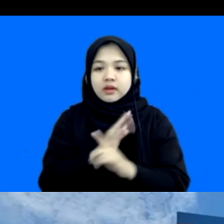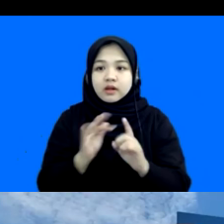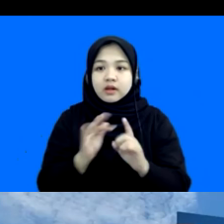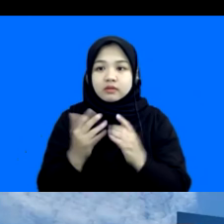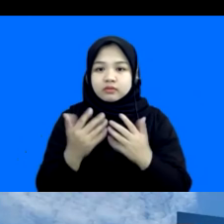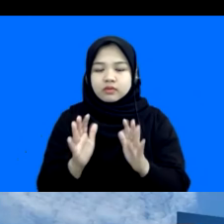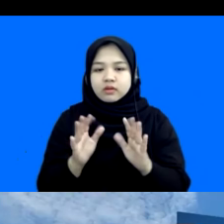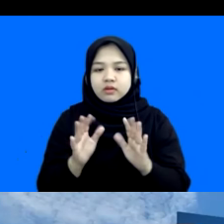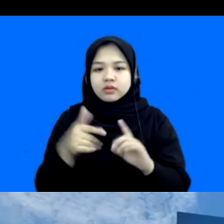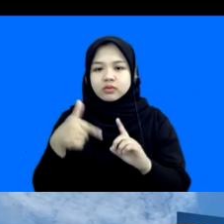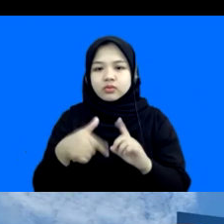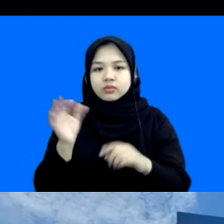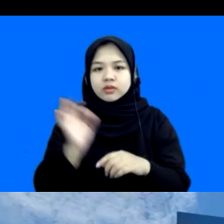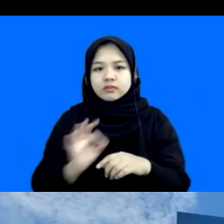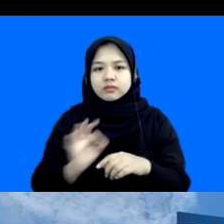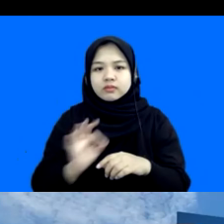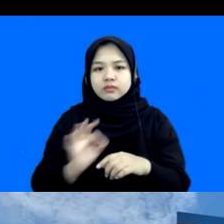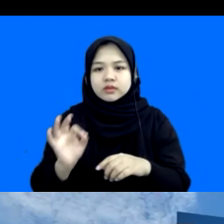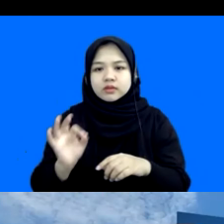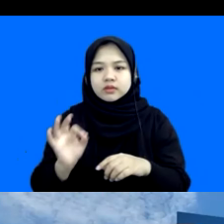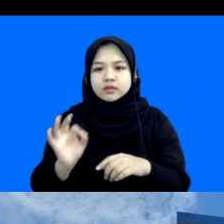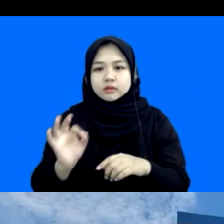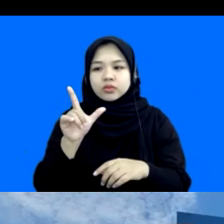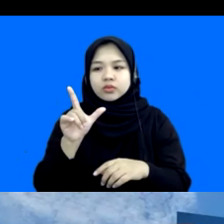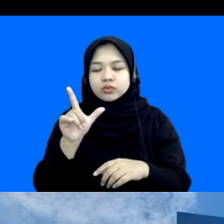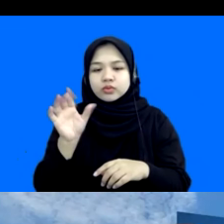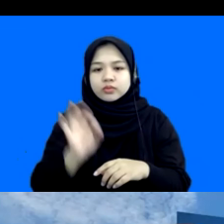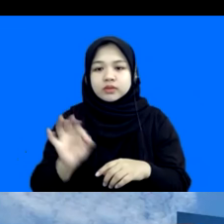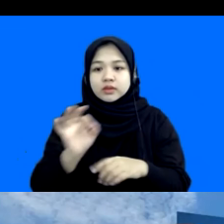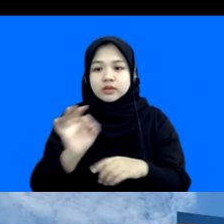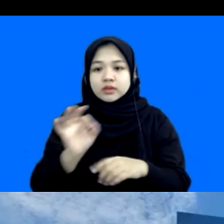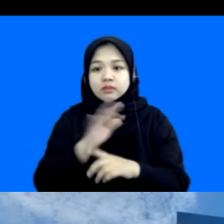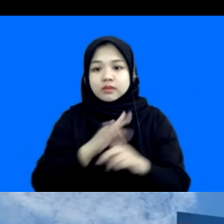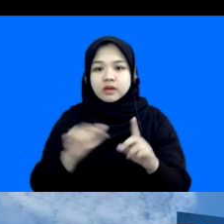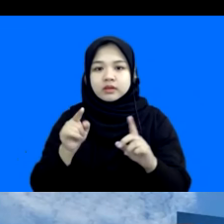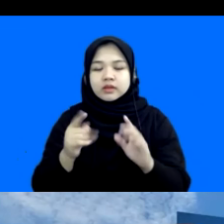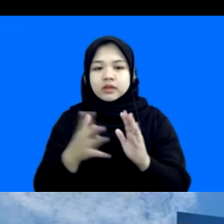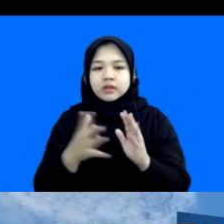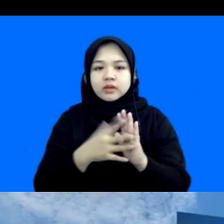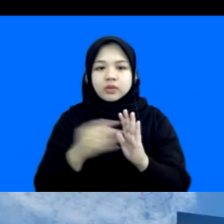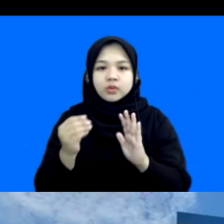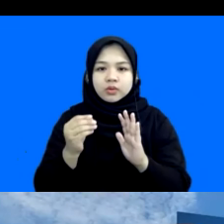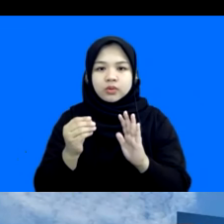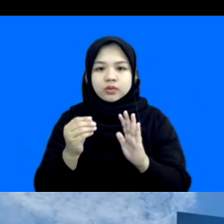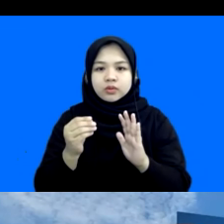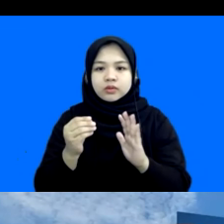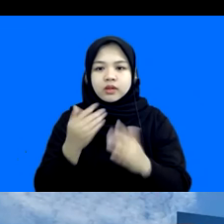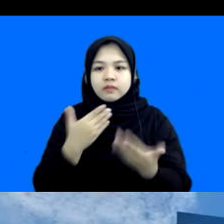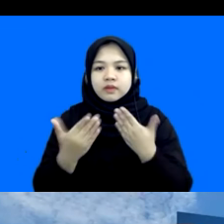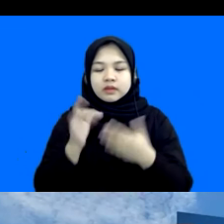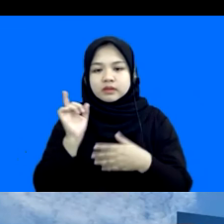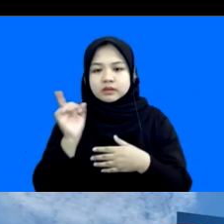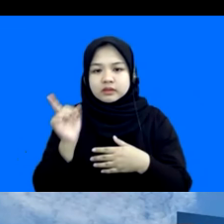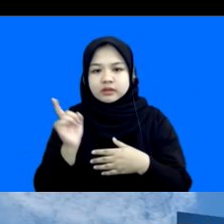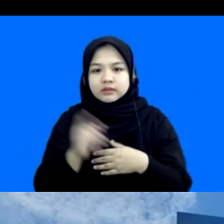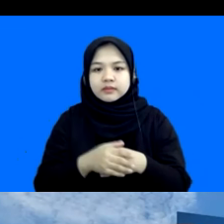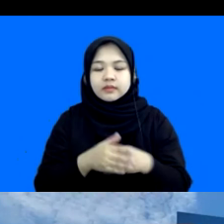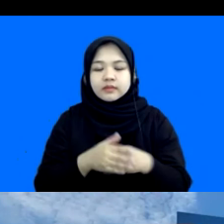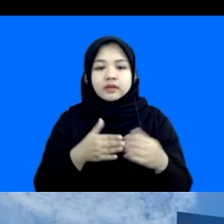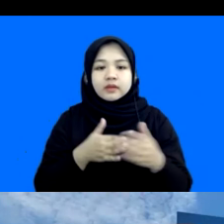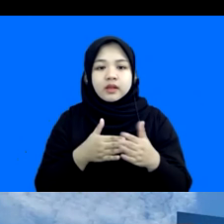17% of the population downloaded the mobile application. The challenge is that any contact